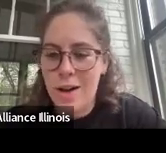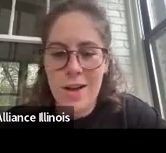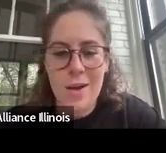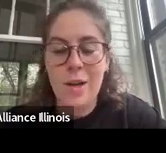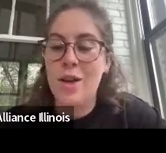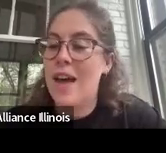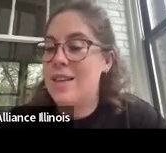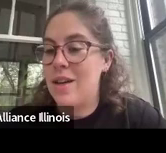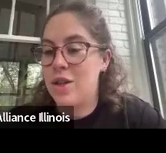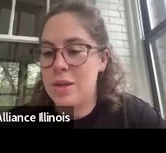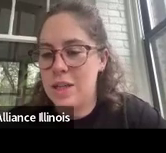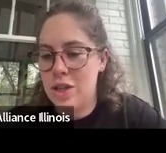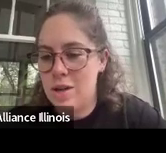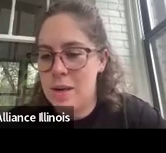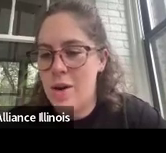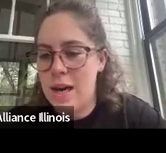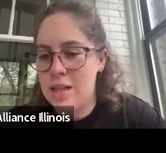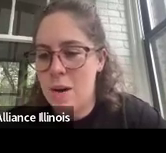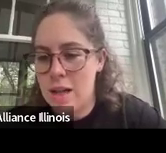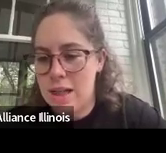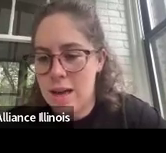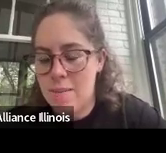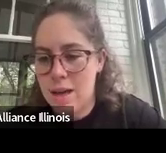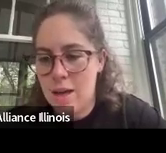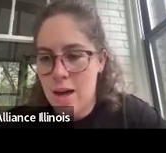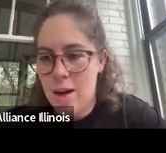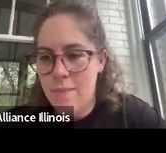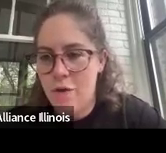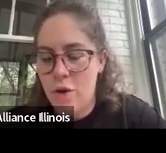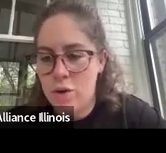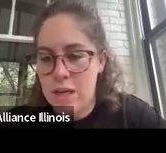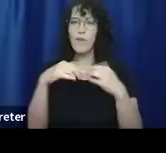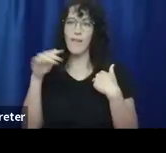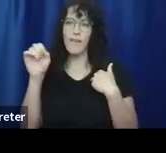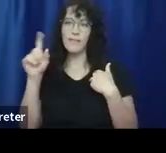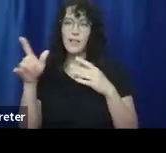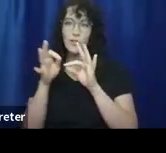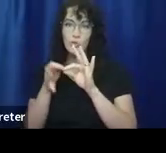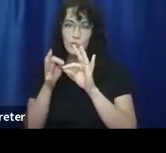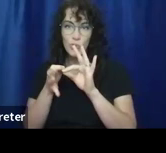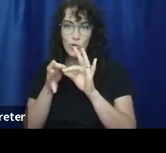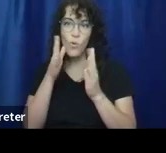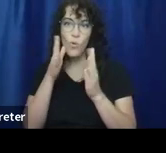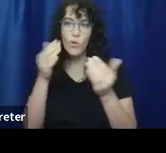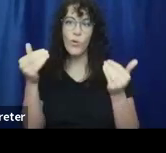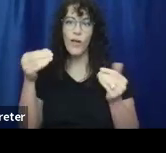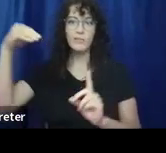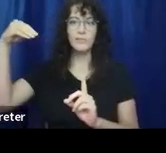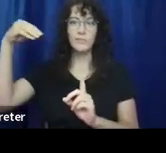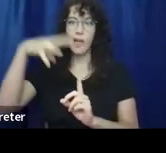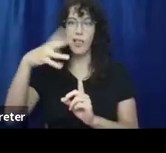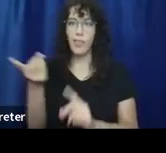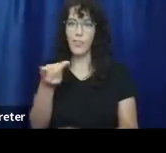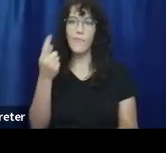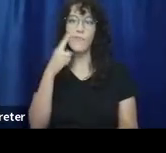moderator. We also have ASL interpretation. So I'm going to go ahead and spotlight them. For folks who need interpretation, you should be able to